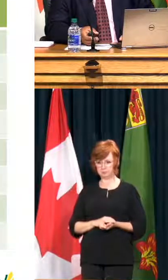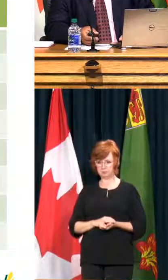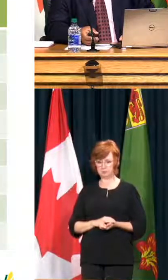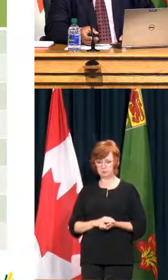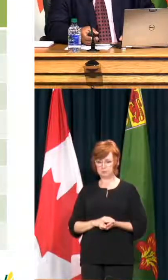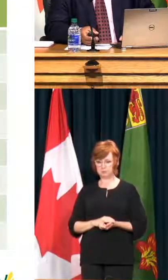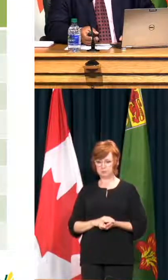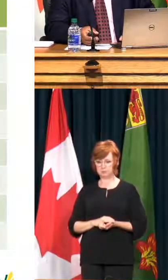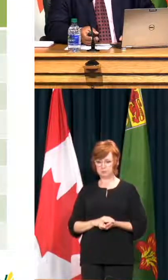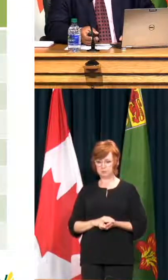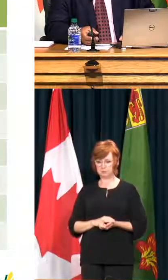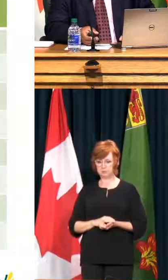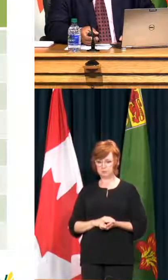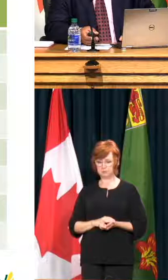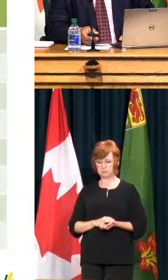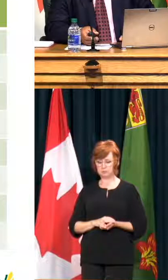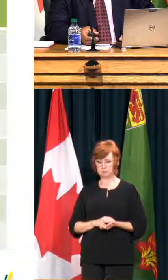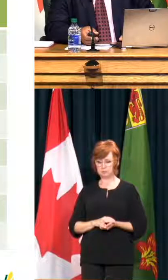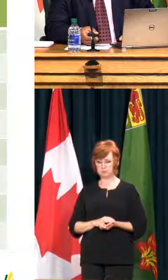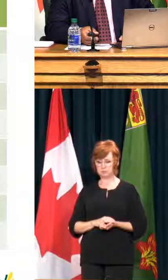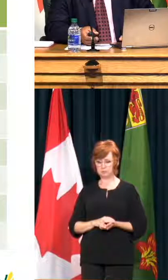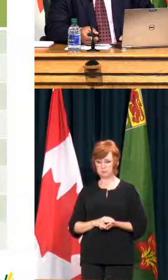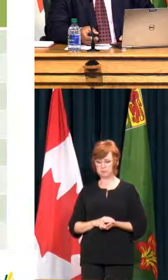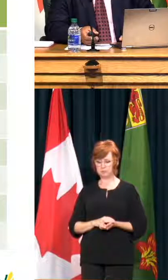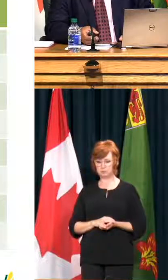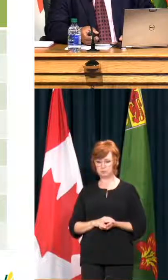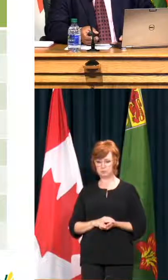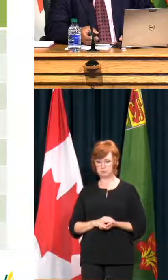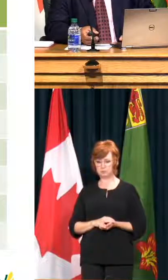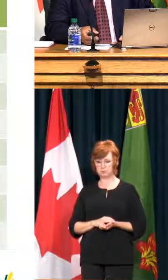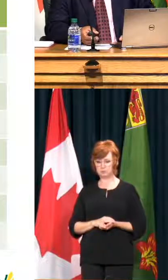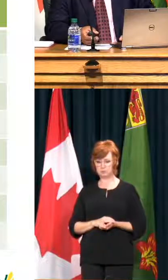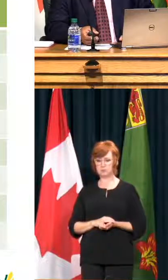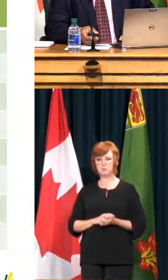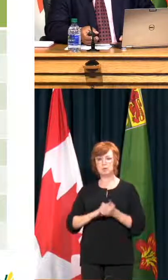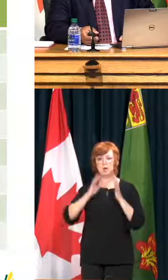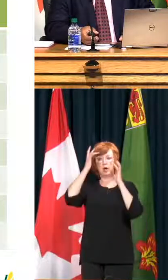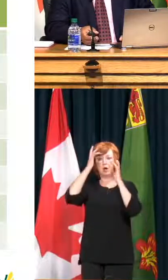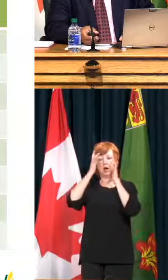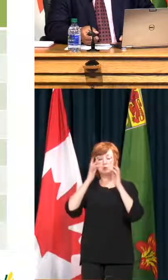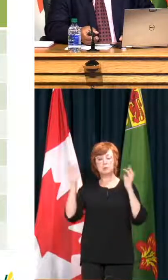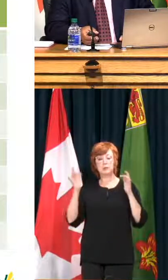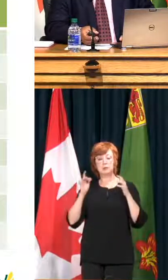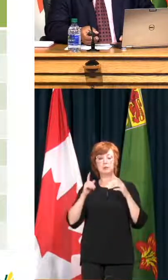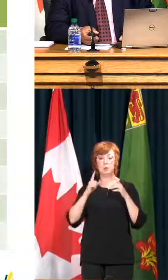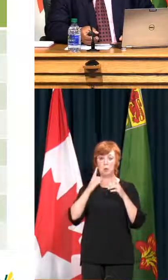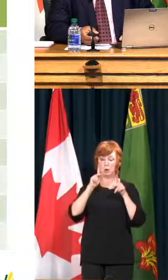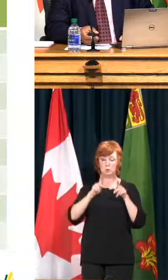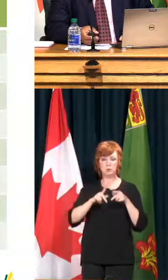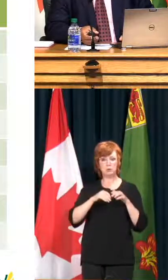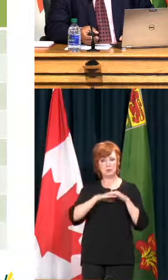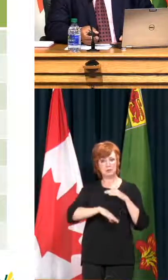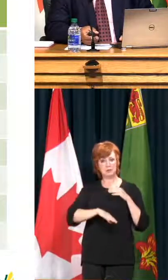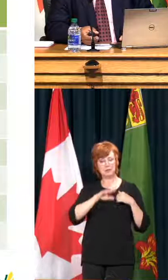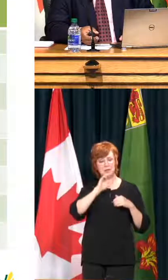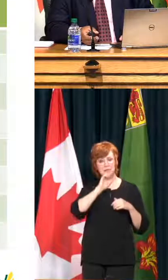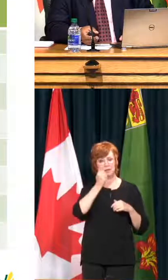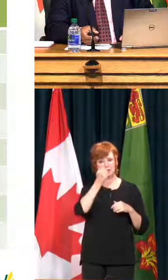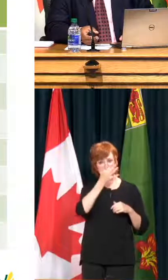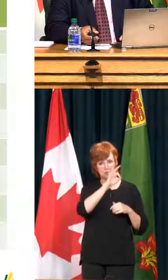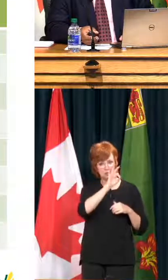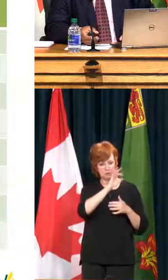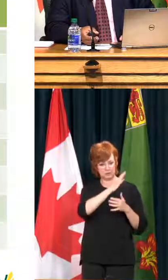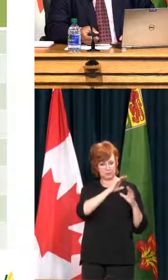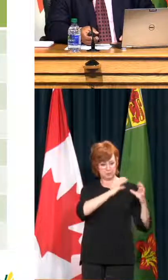that we have seen now hospitalization in a person under the age of 19. We